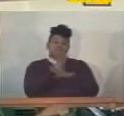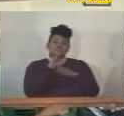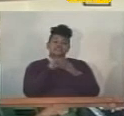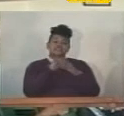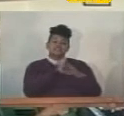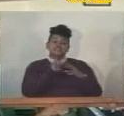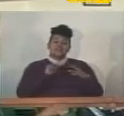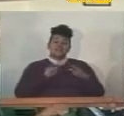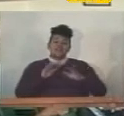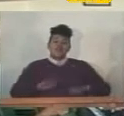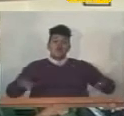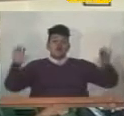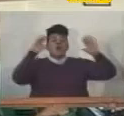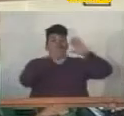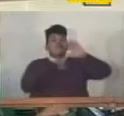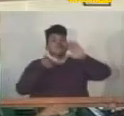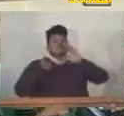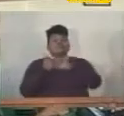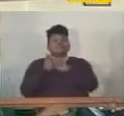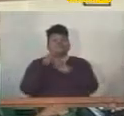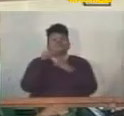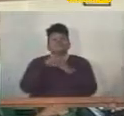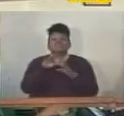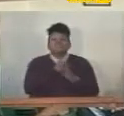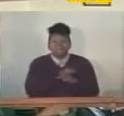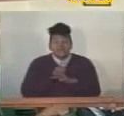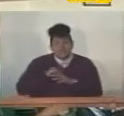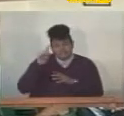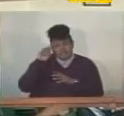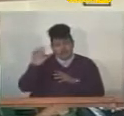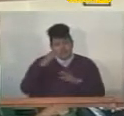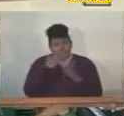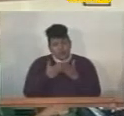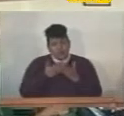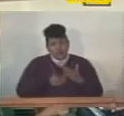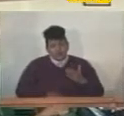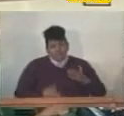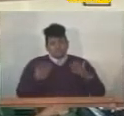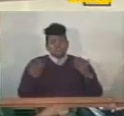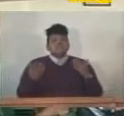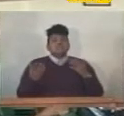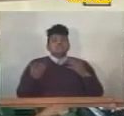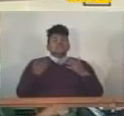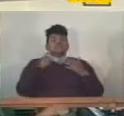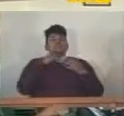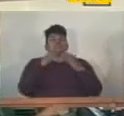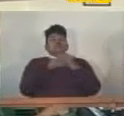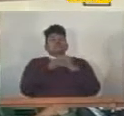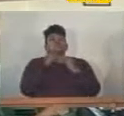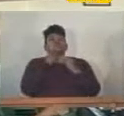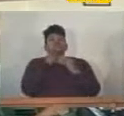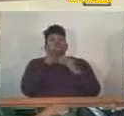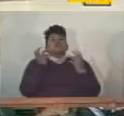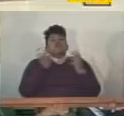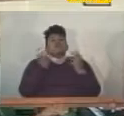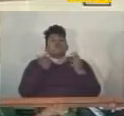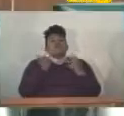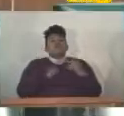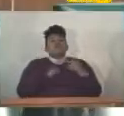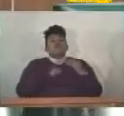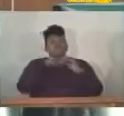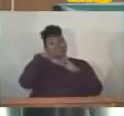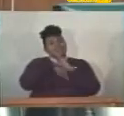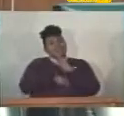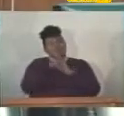Senate and all the members of the Senate for their good wishes, and to say that, you know, I'm